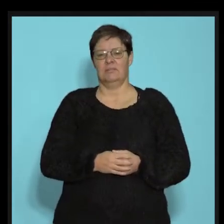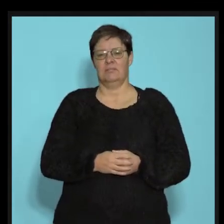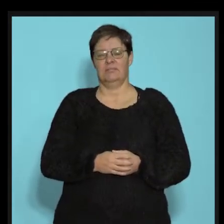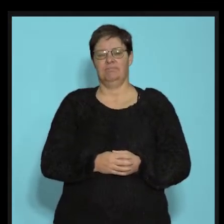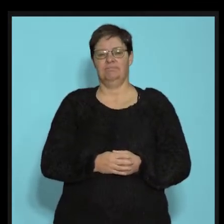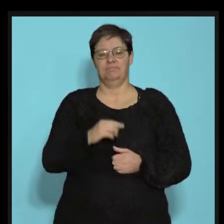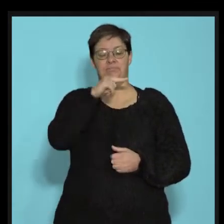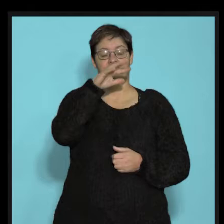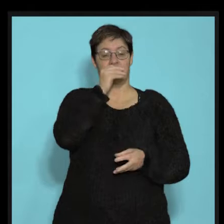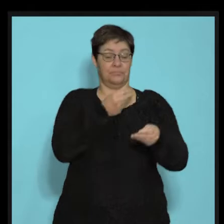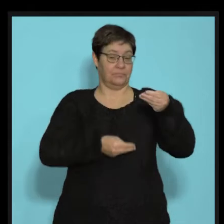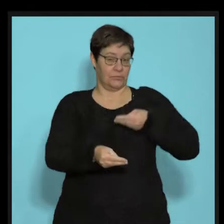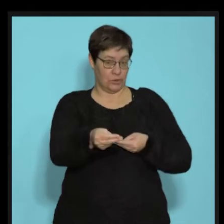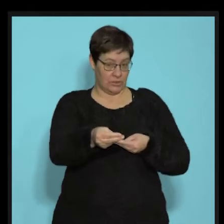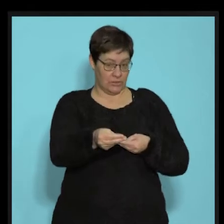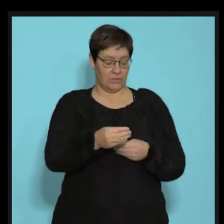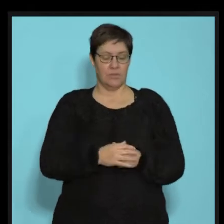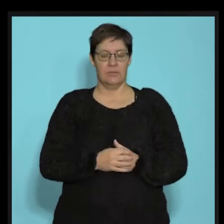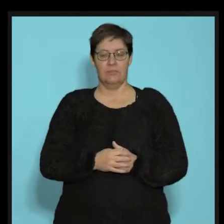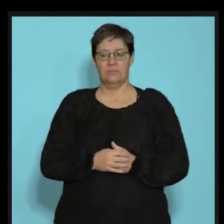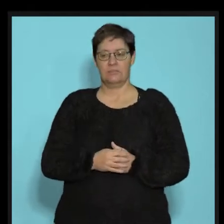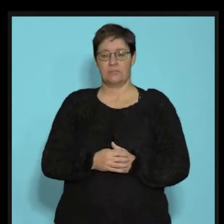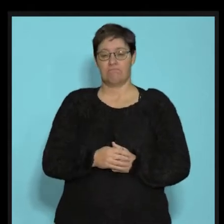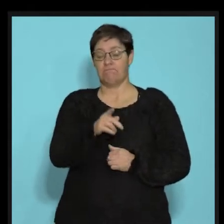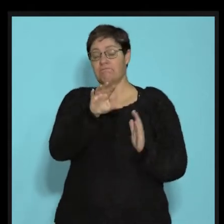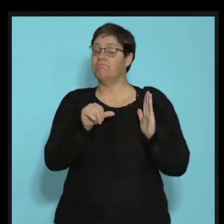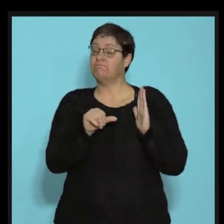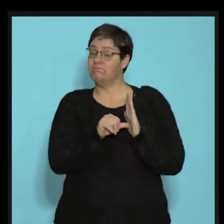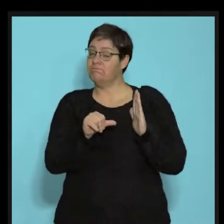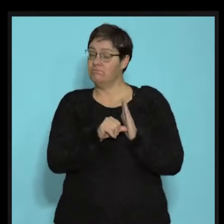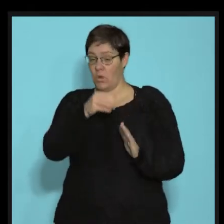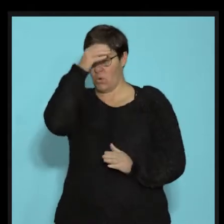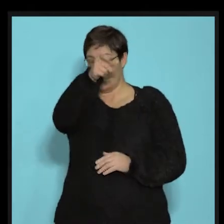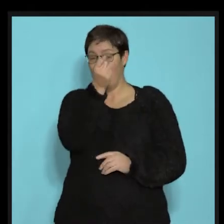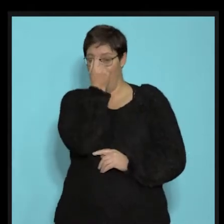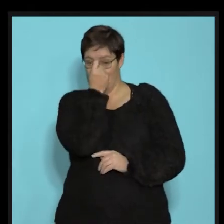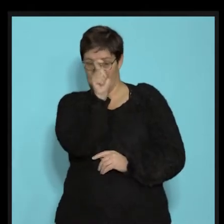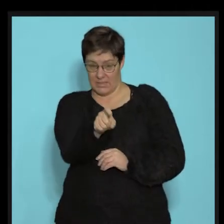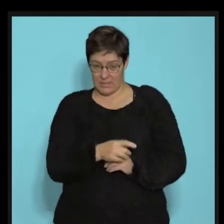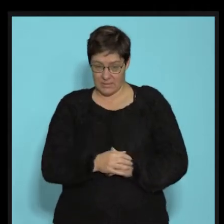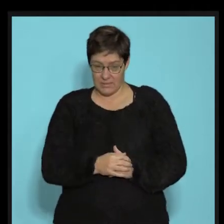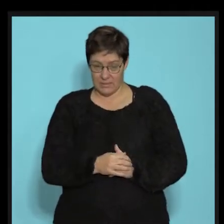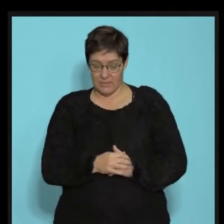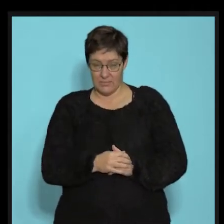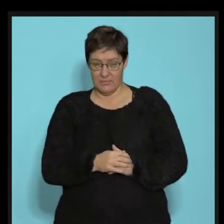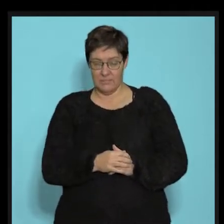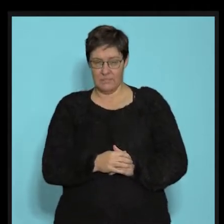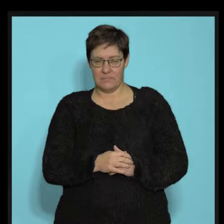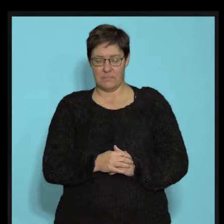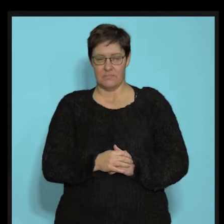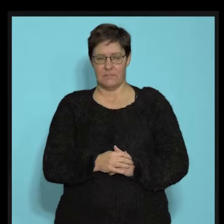we come to gas exchange, you need to understand one very important concept, and that is that